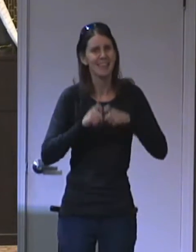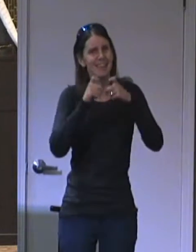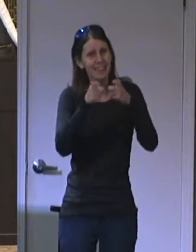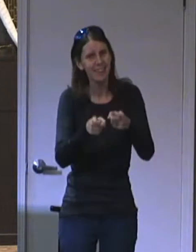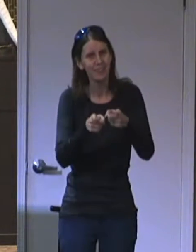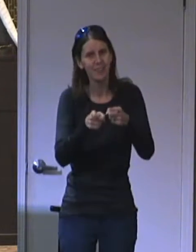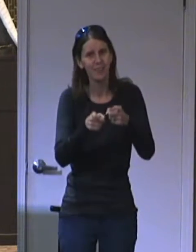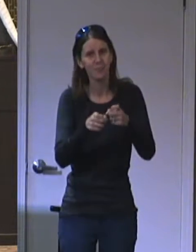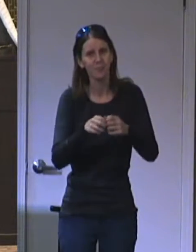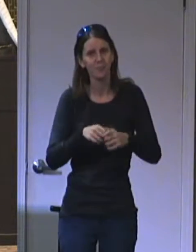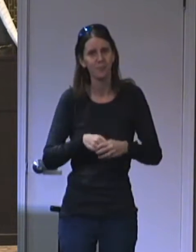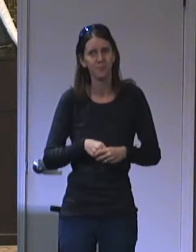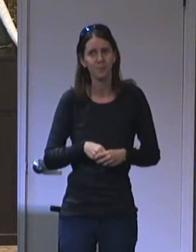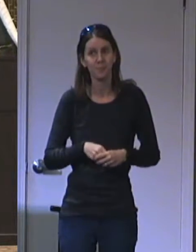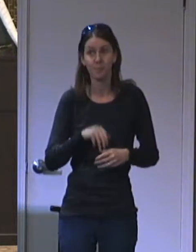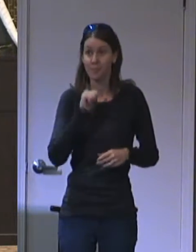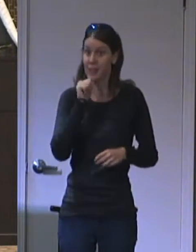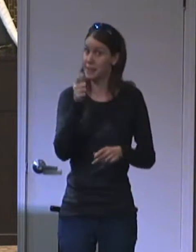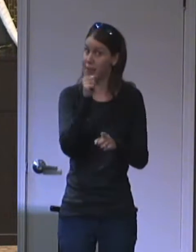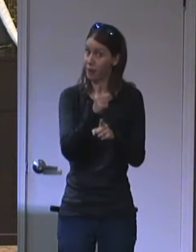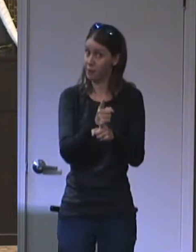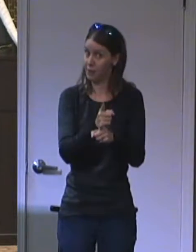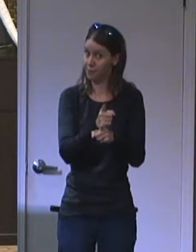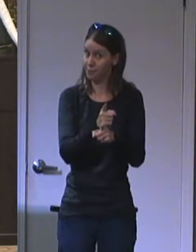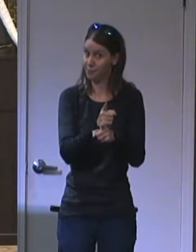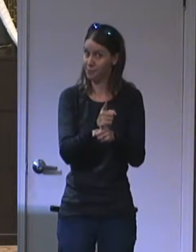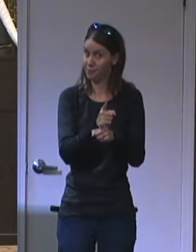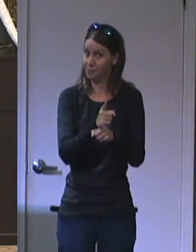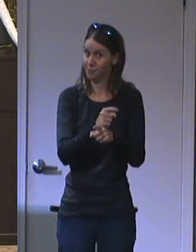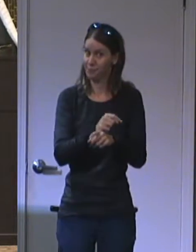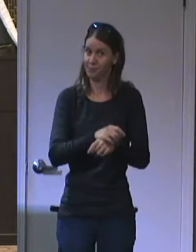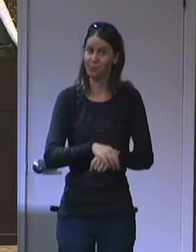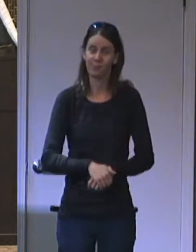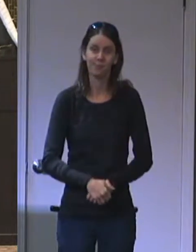a gift, not a right.